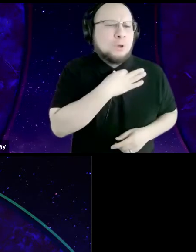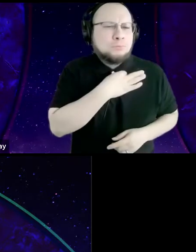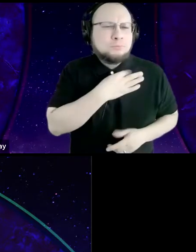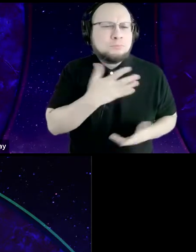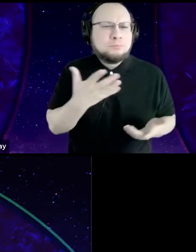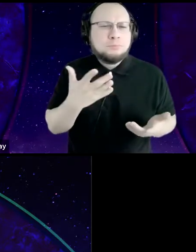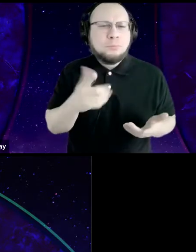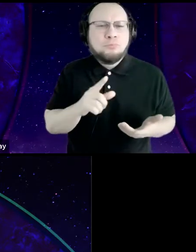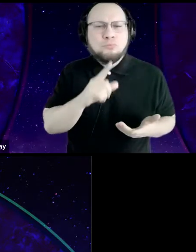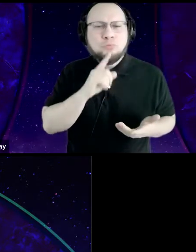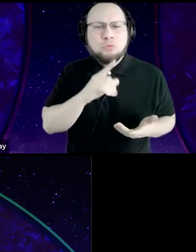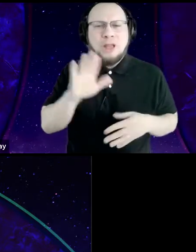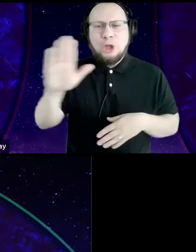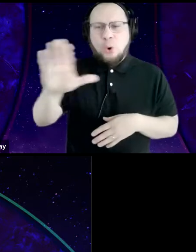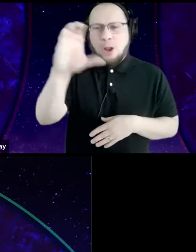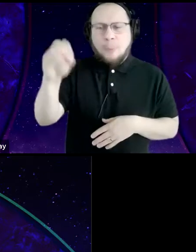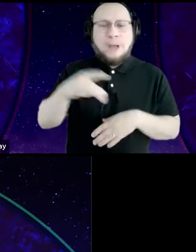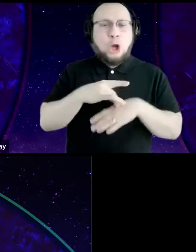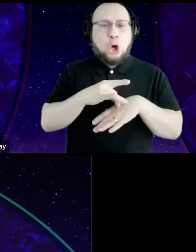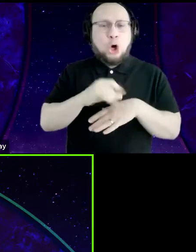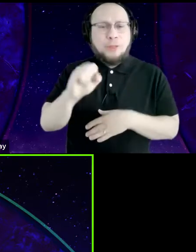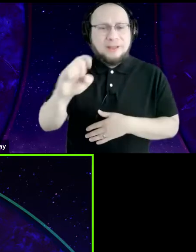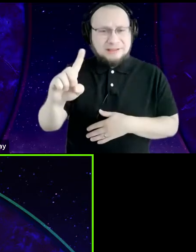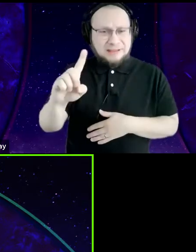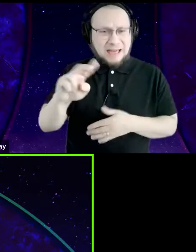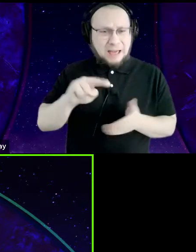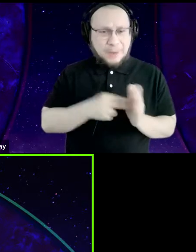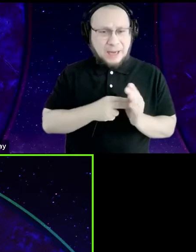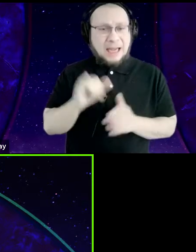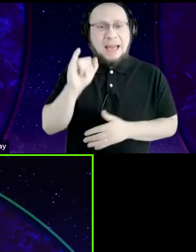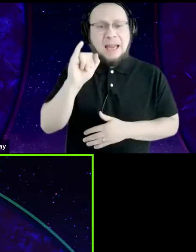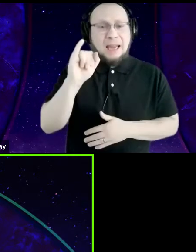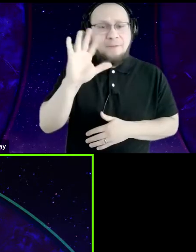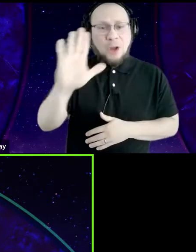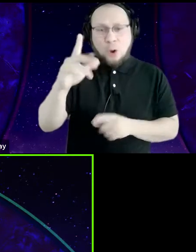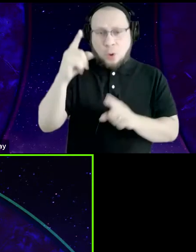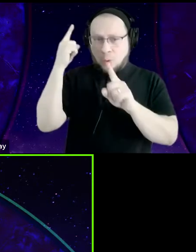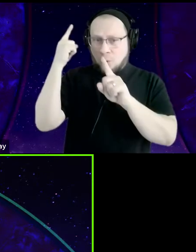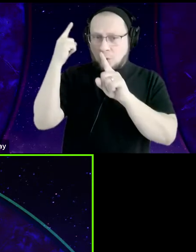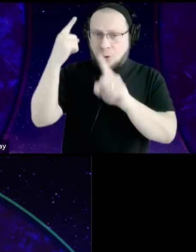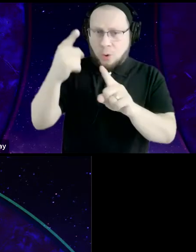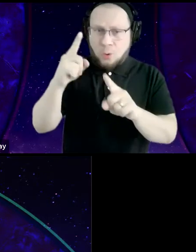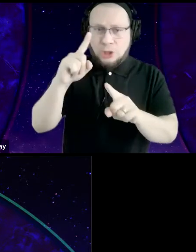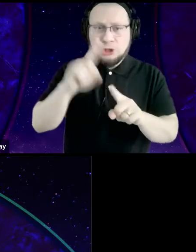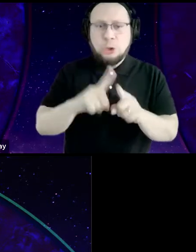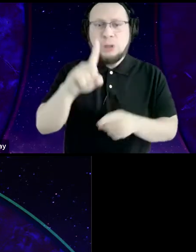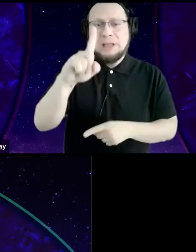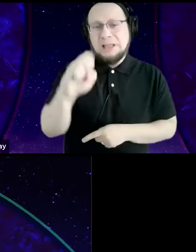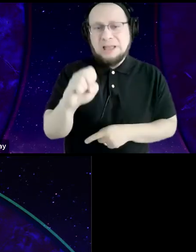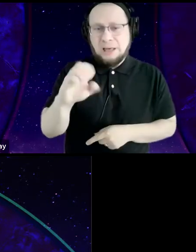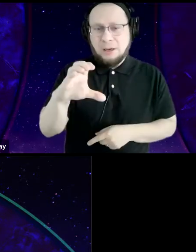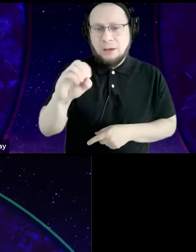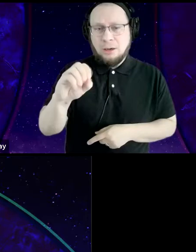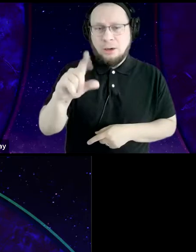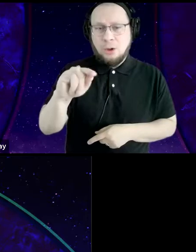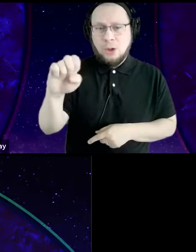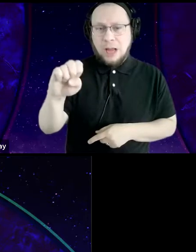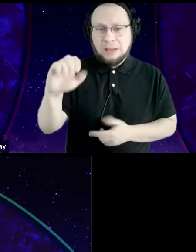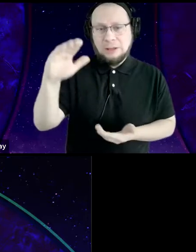the earth seed, like what does it mean if our primary objective on this text is to decolonize it?